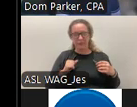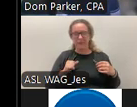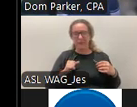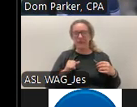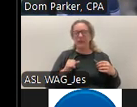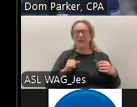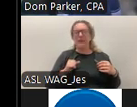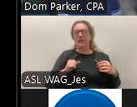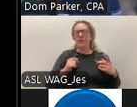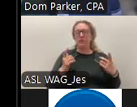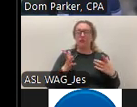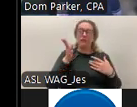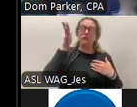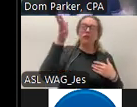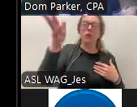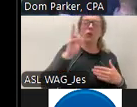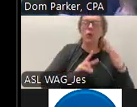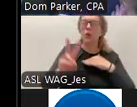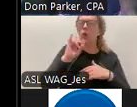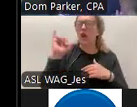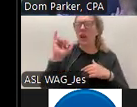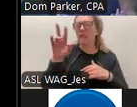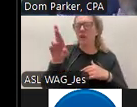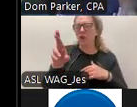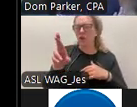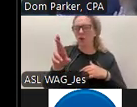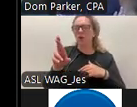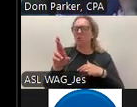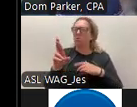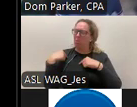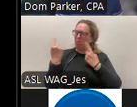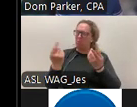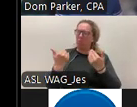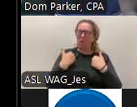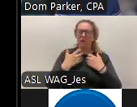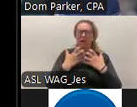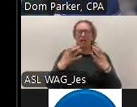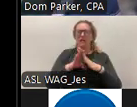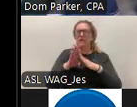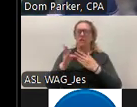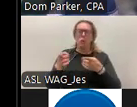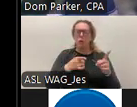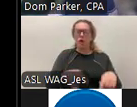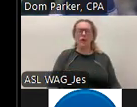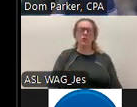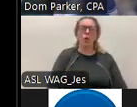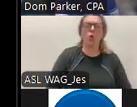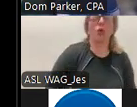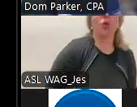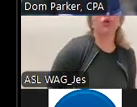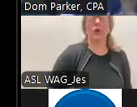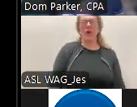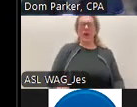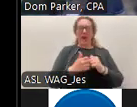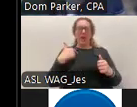heading in the future? So VR games have been around for a while, and there's a lot of development going on. So how can we make